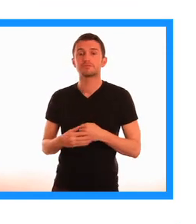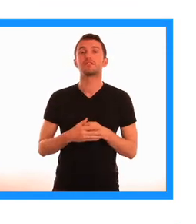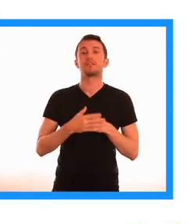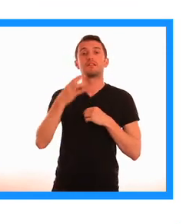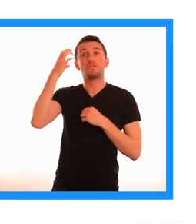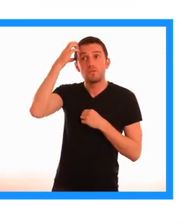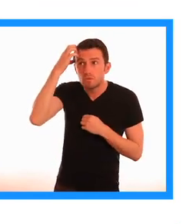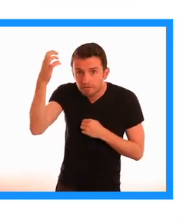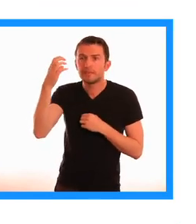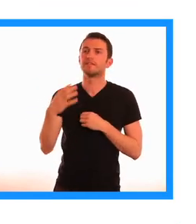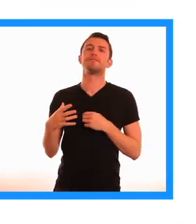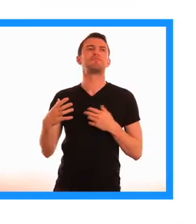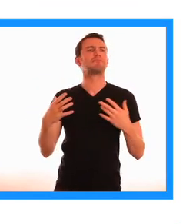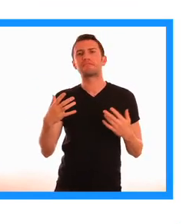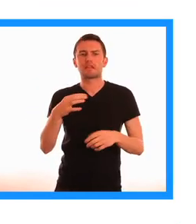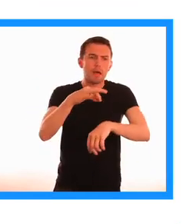services.